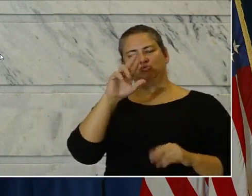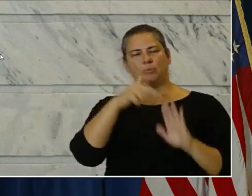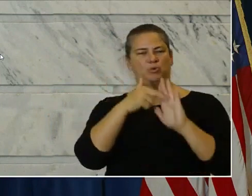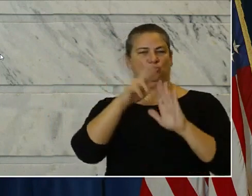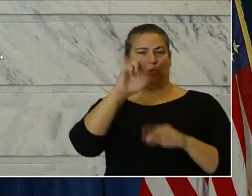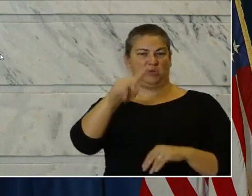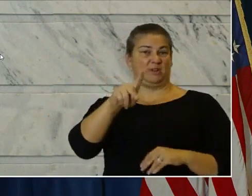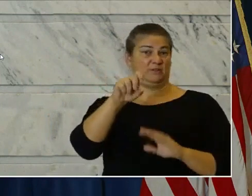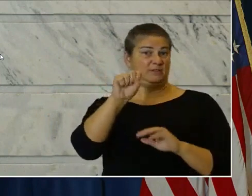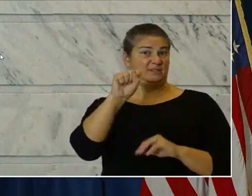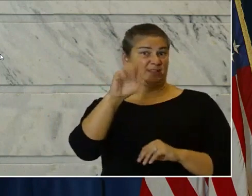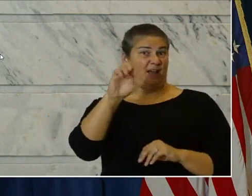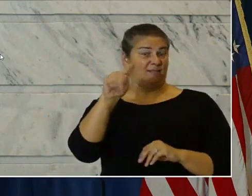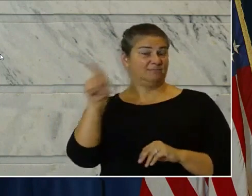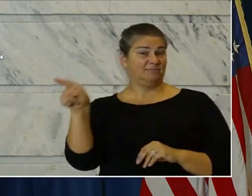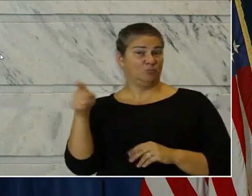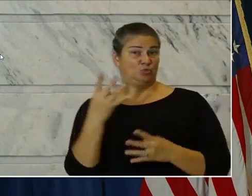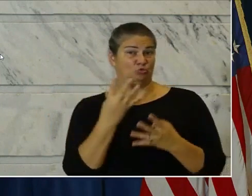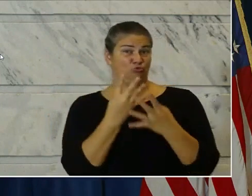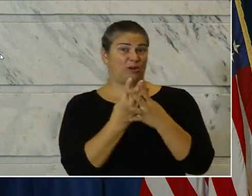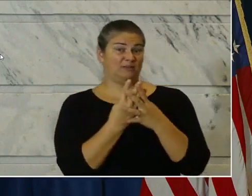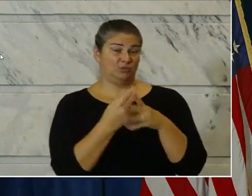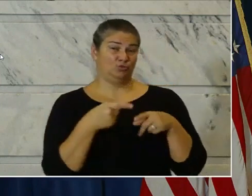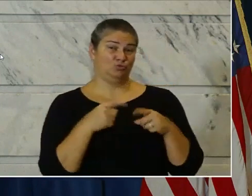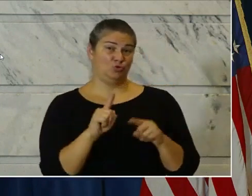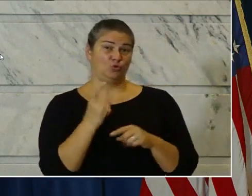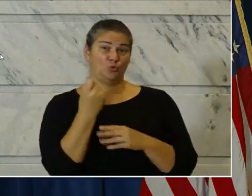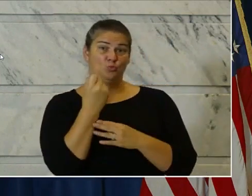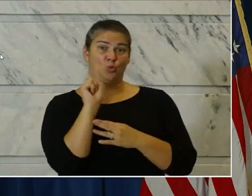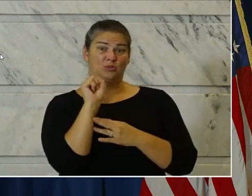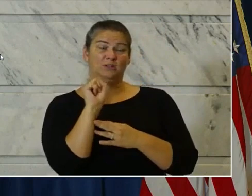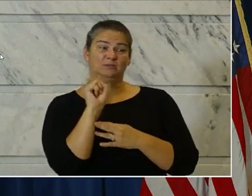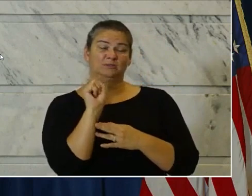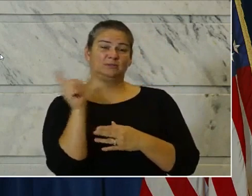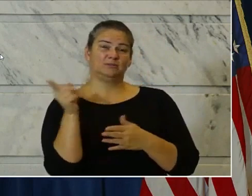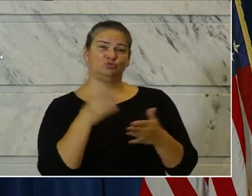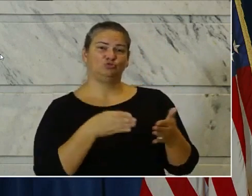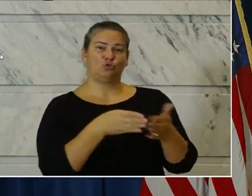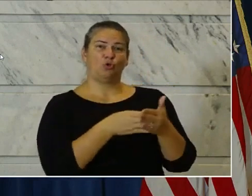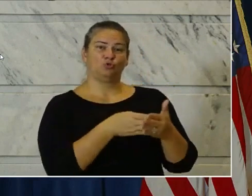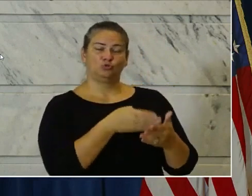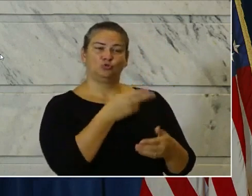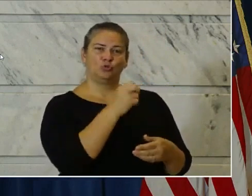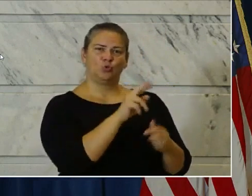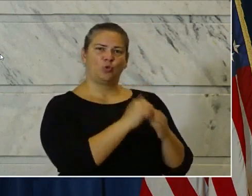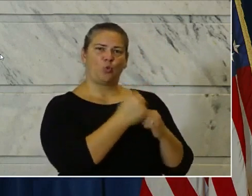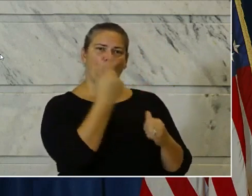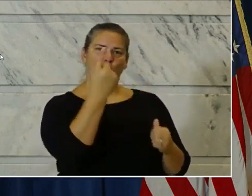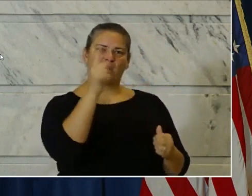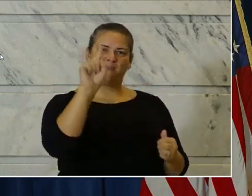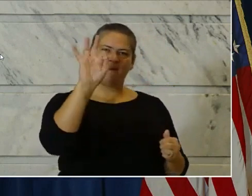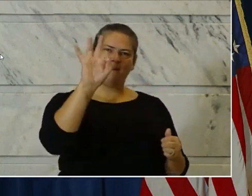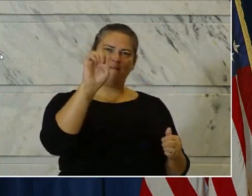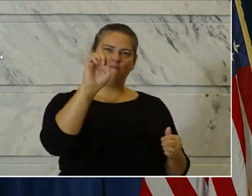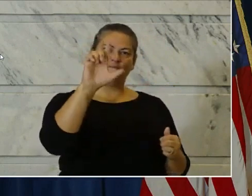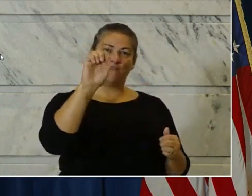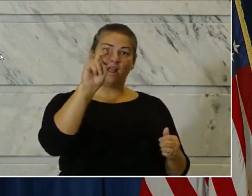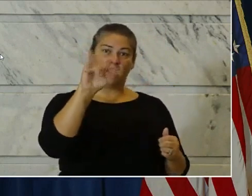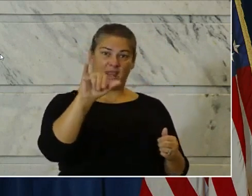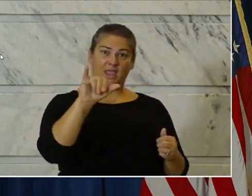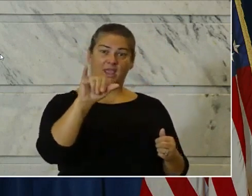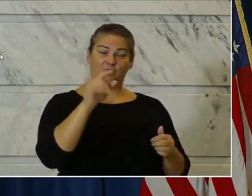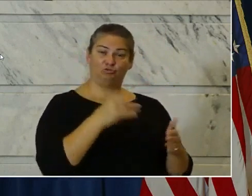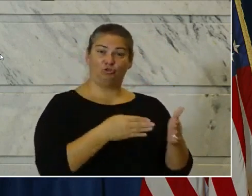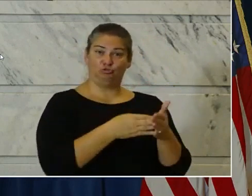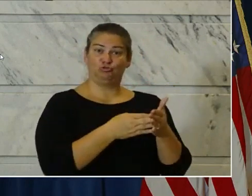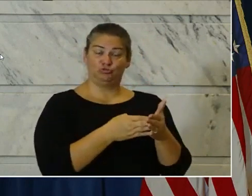arrested during protests, charged with at least, I think, one felony. It is, I